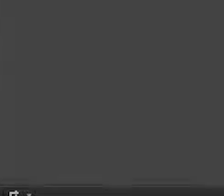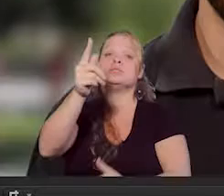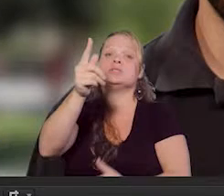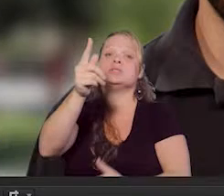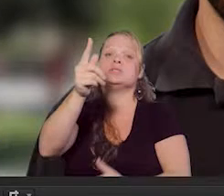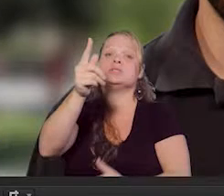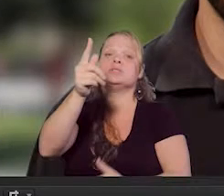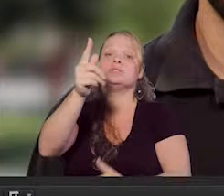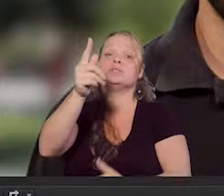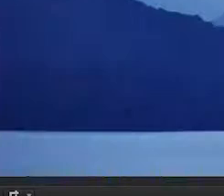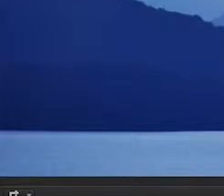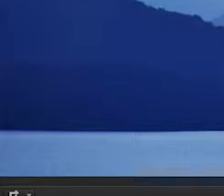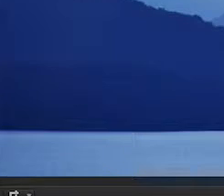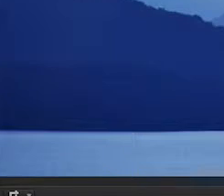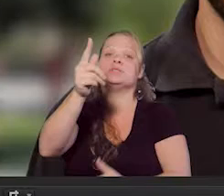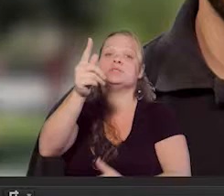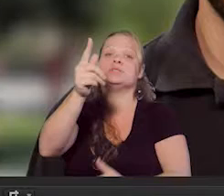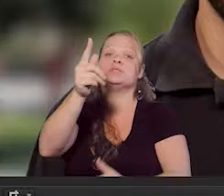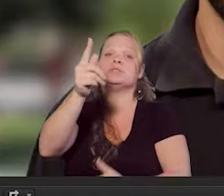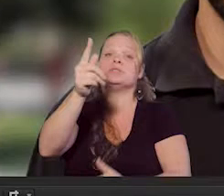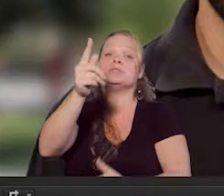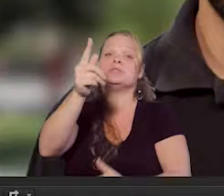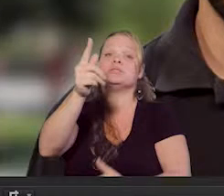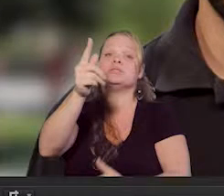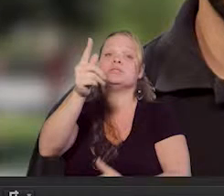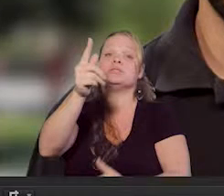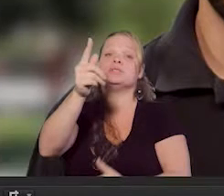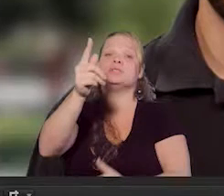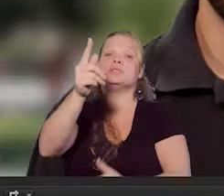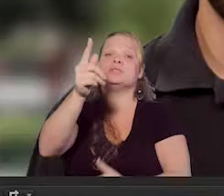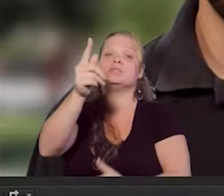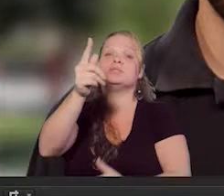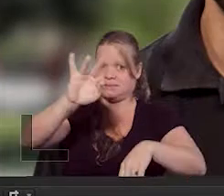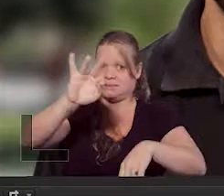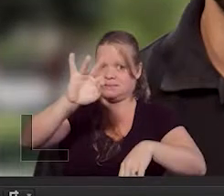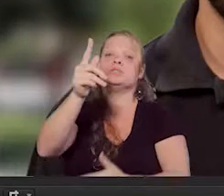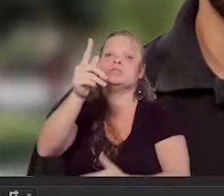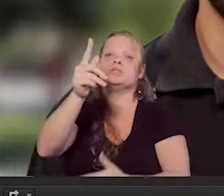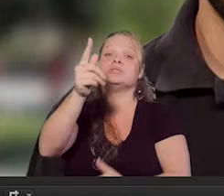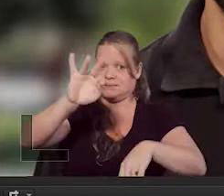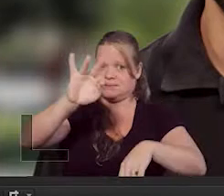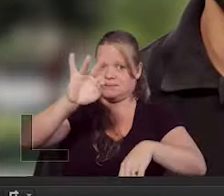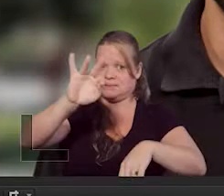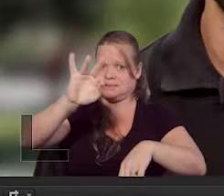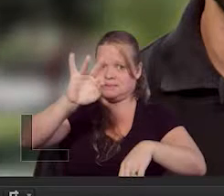So I just deleted that transition so I could extend that clip a little bit more.